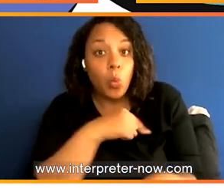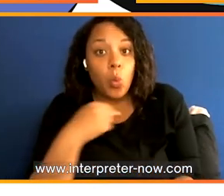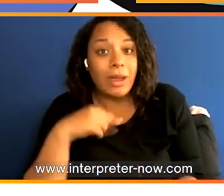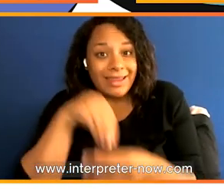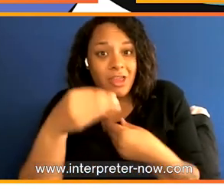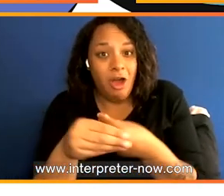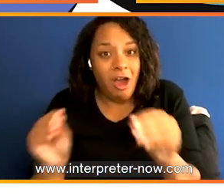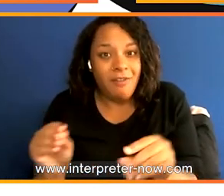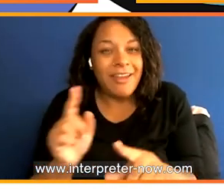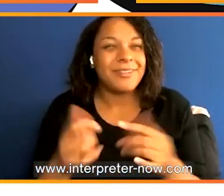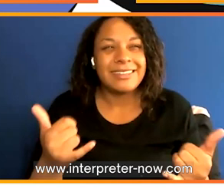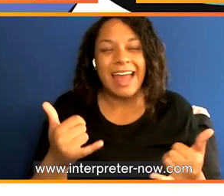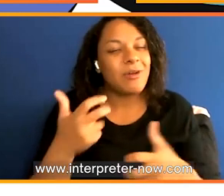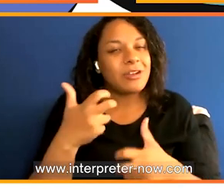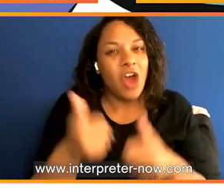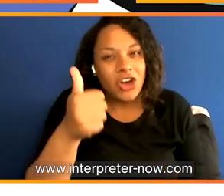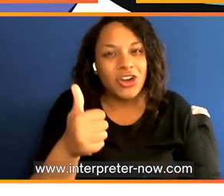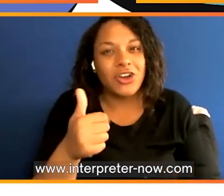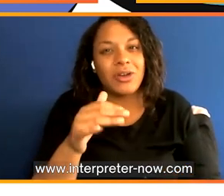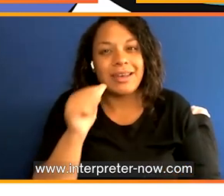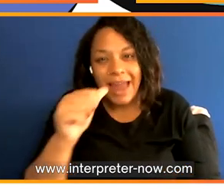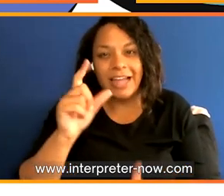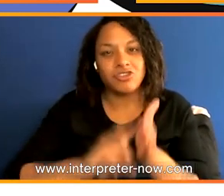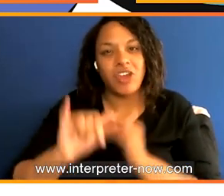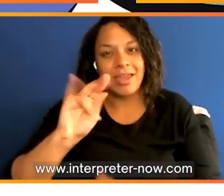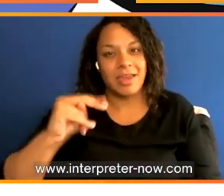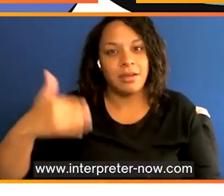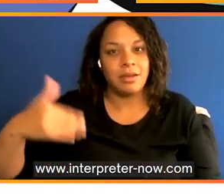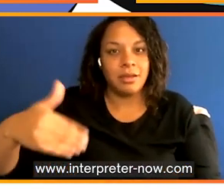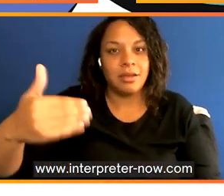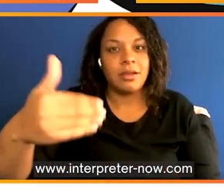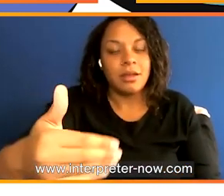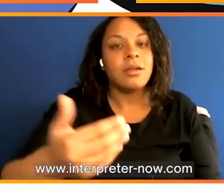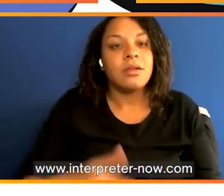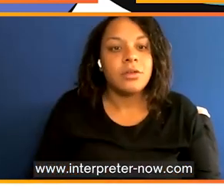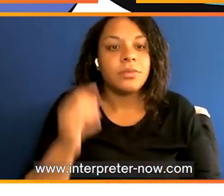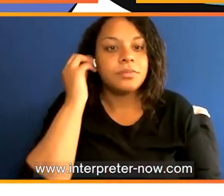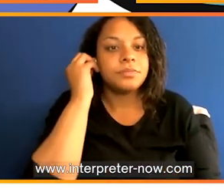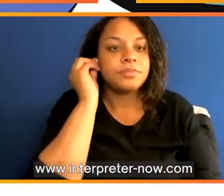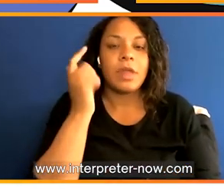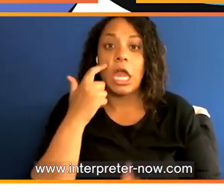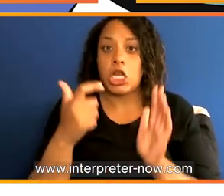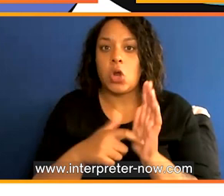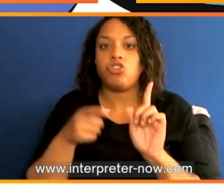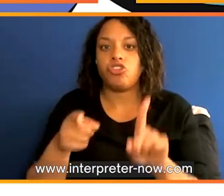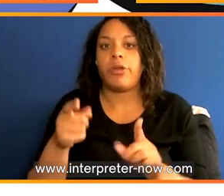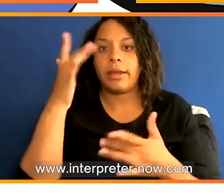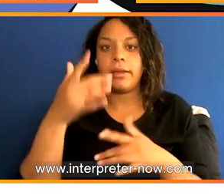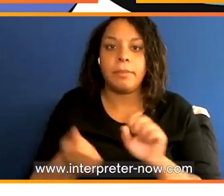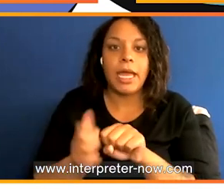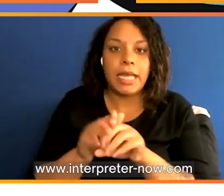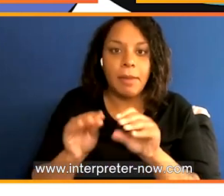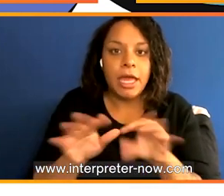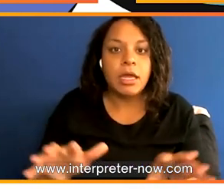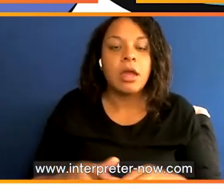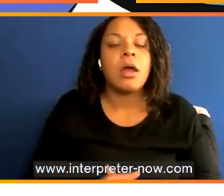did. And maybe that was more of a way of working when we were all together in the office. I think it's harder now if you don't do that, right? So